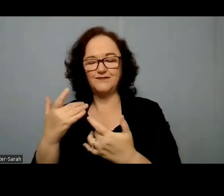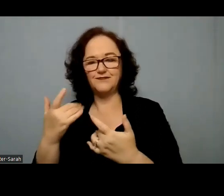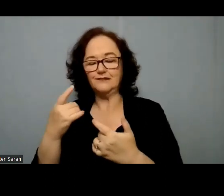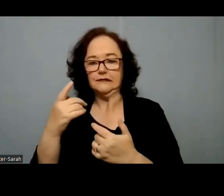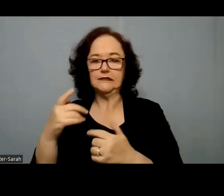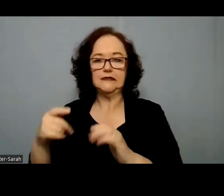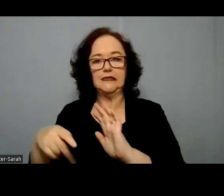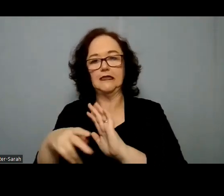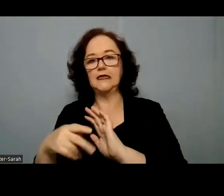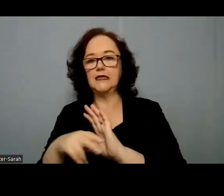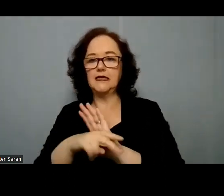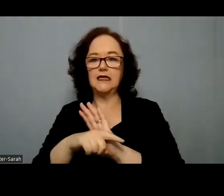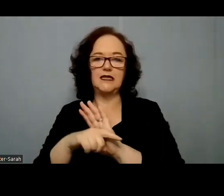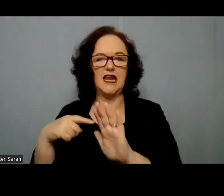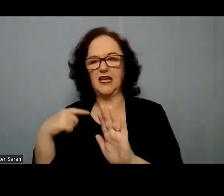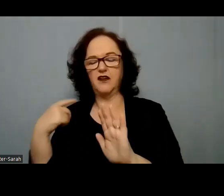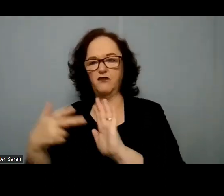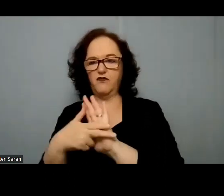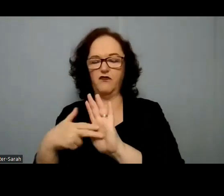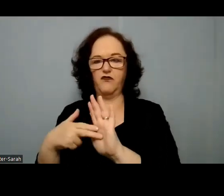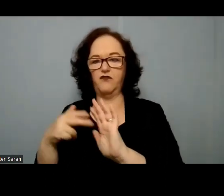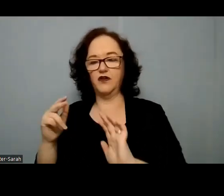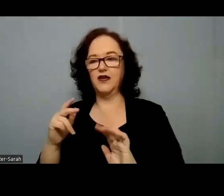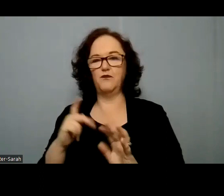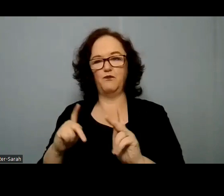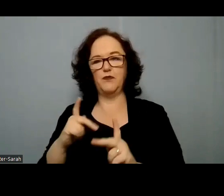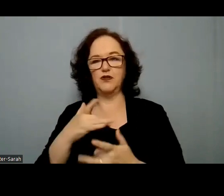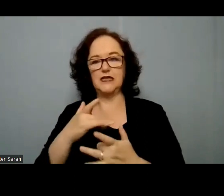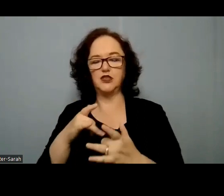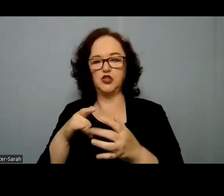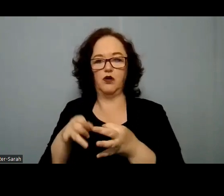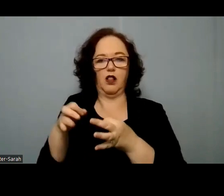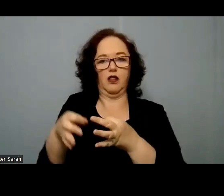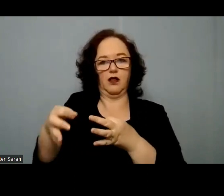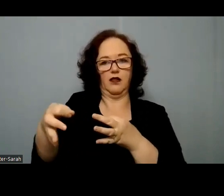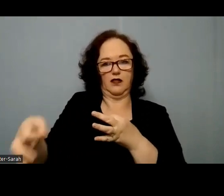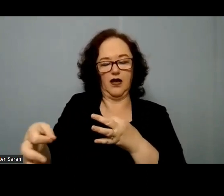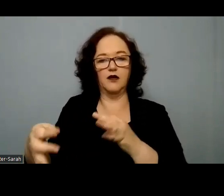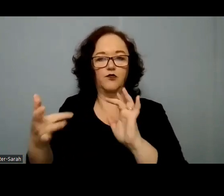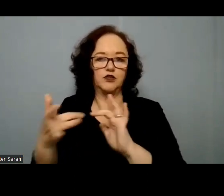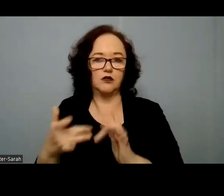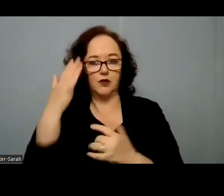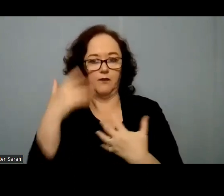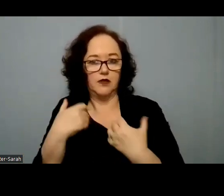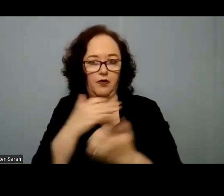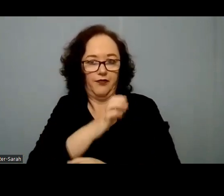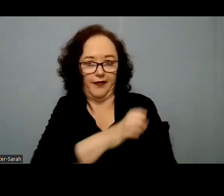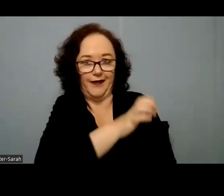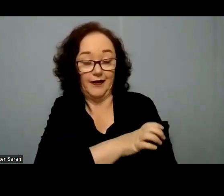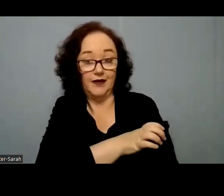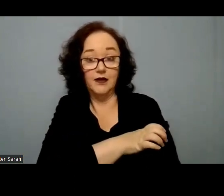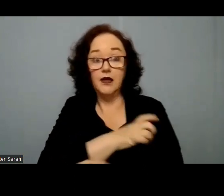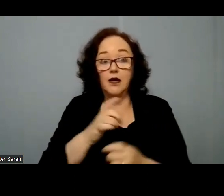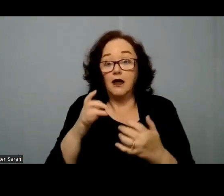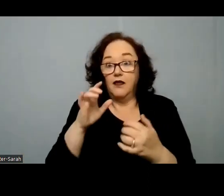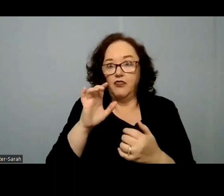out to a public certified community behavioral health clinic. And this allowed a person's freedom through